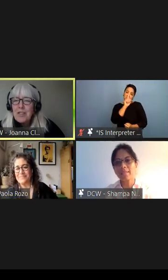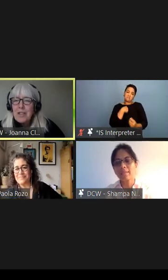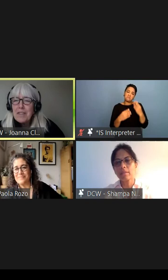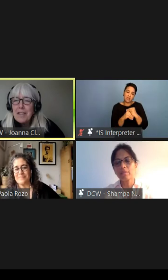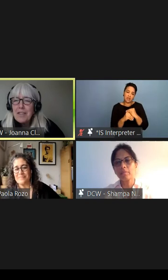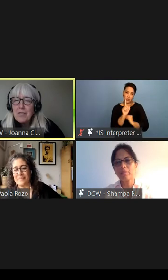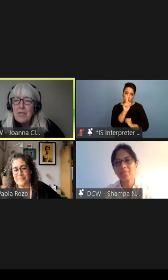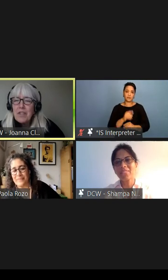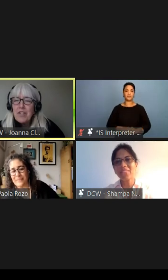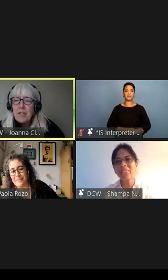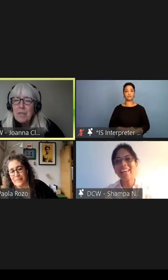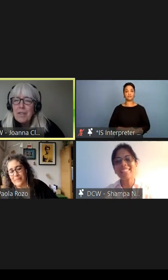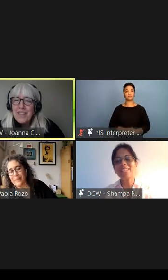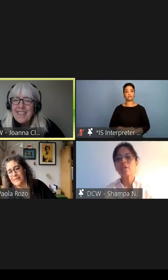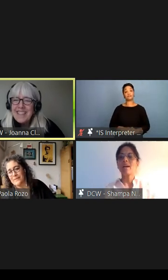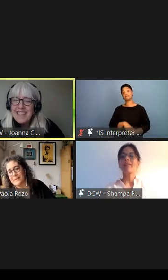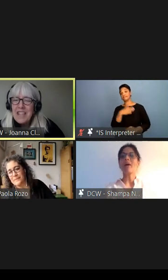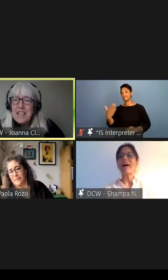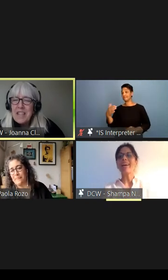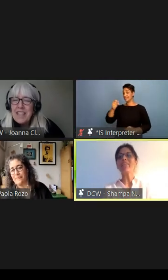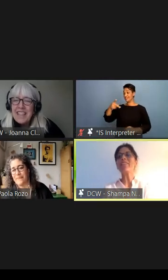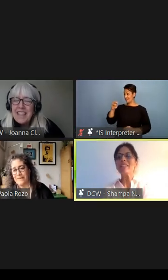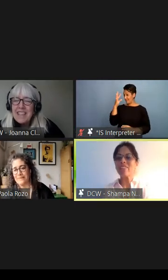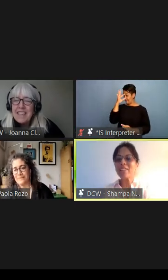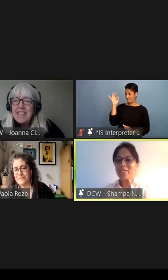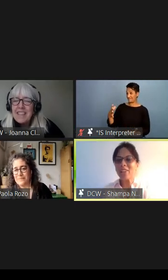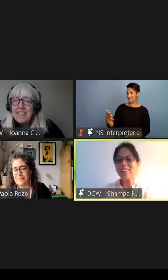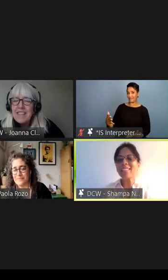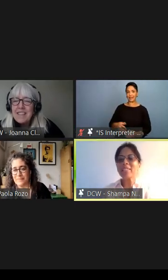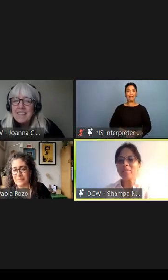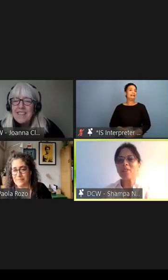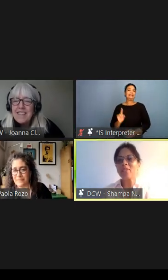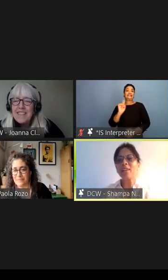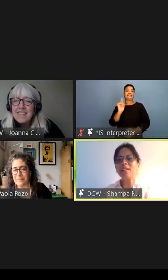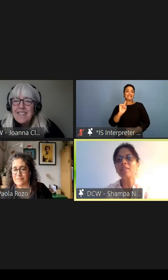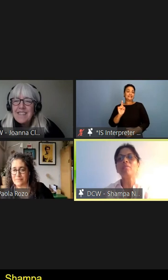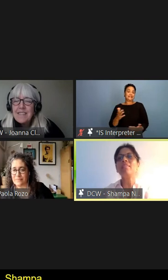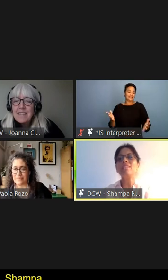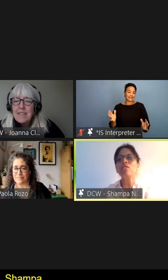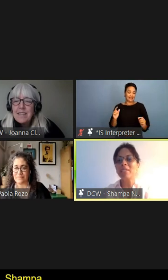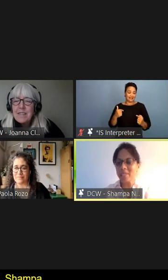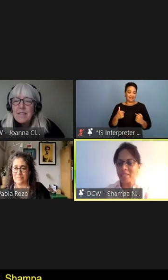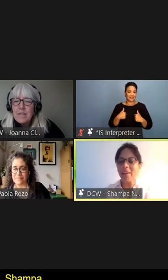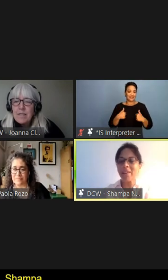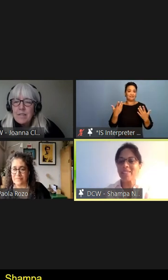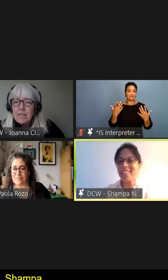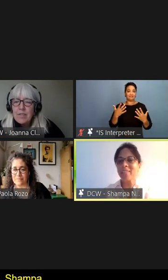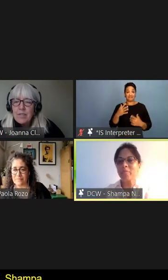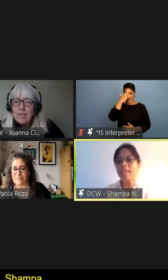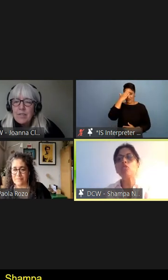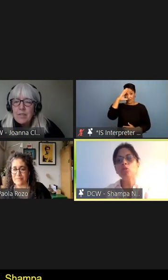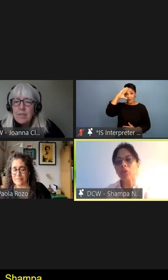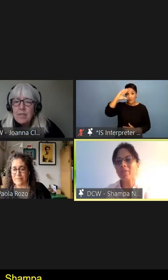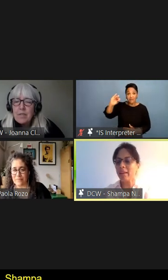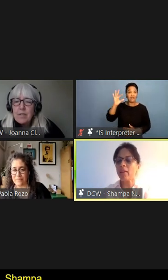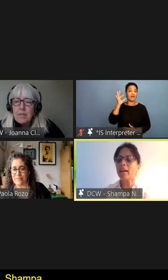Did you have any thoughts on that, Shamba? I don't have any figures offhand in terms of the gender disparity, but